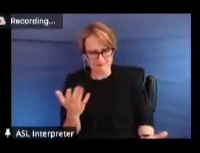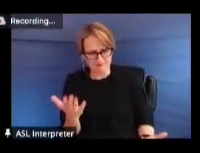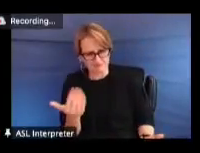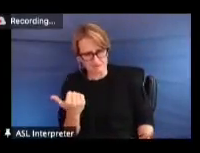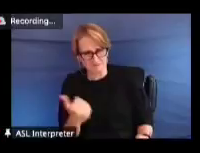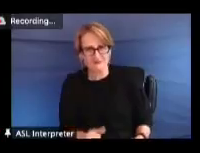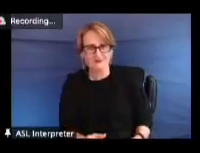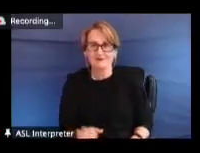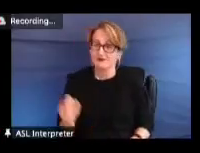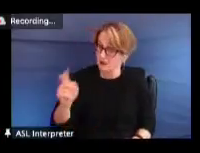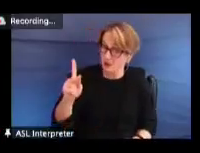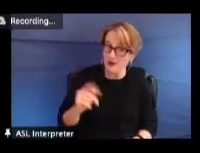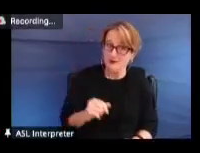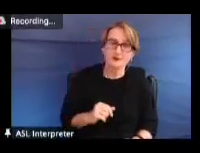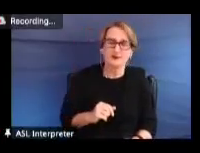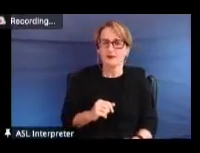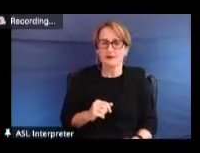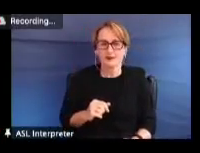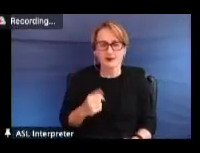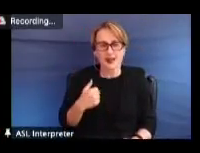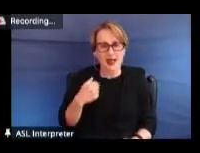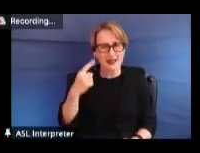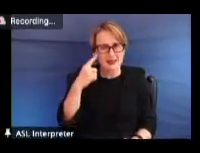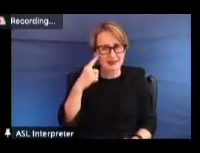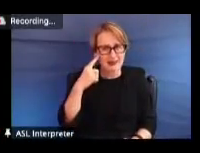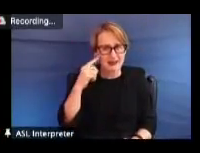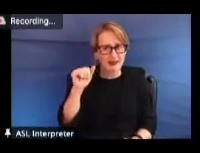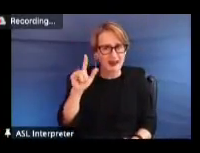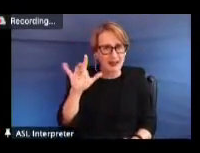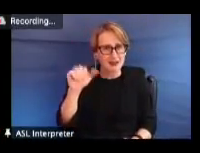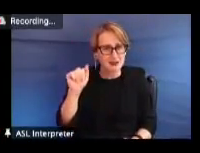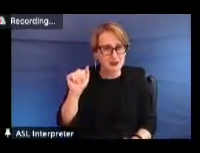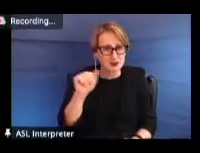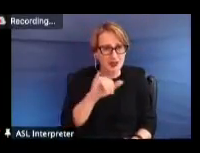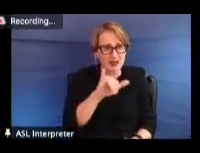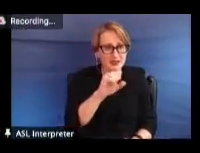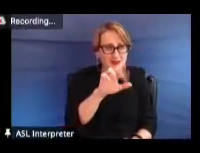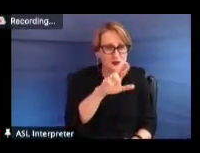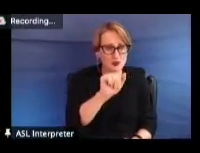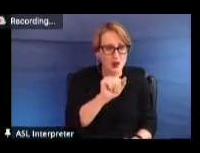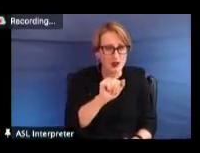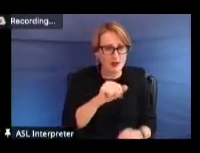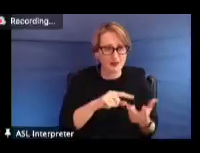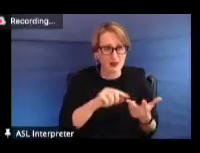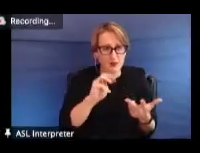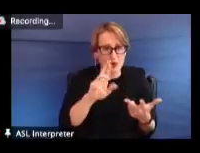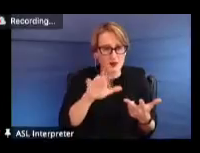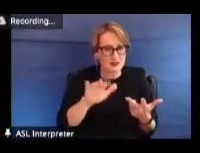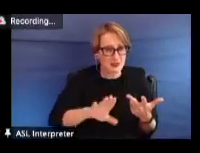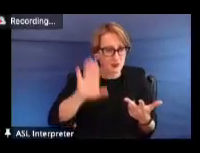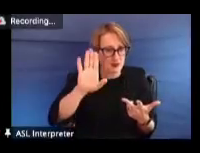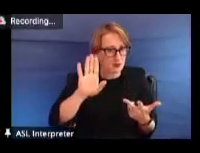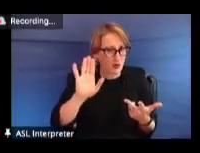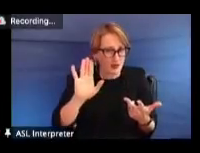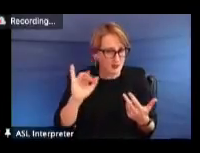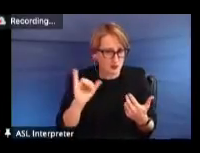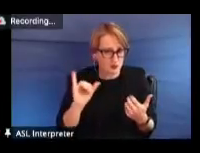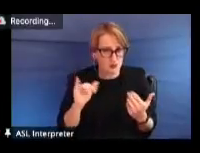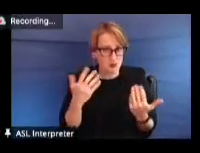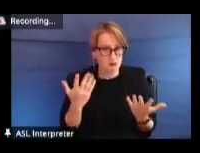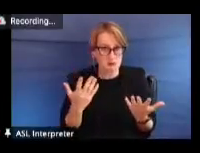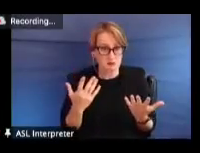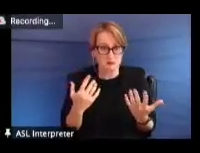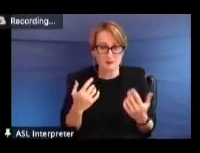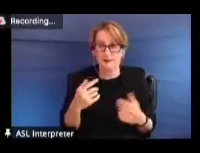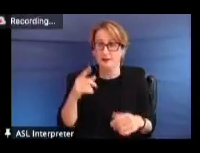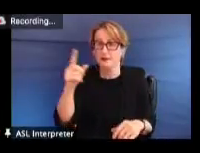Okay, I think I had Alicia, Isra, and then I think Marcy raised her hand too. No.